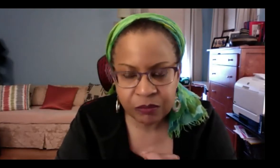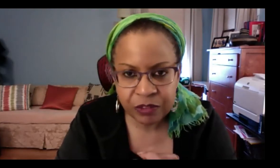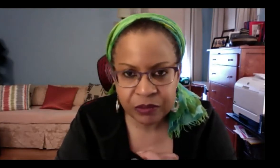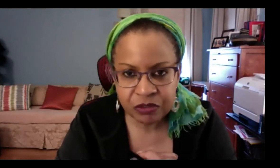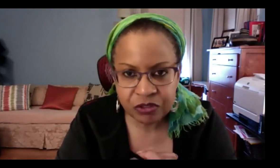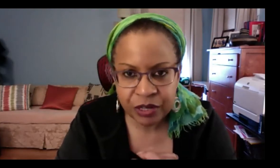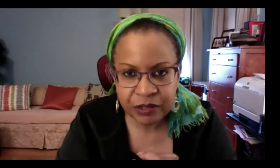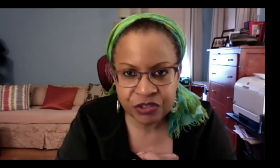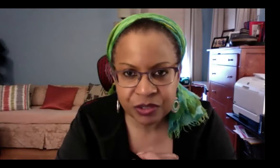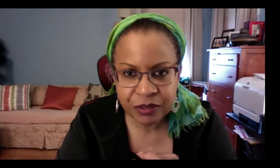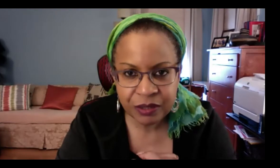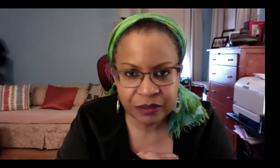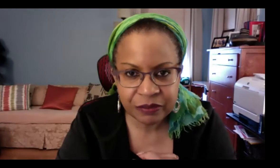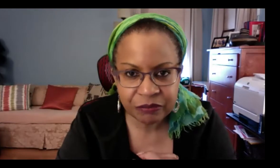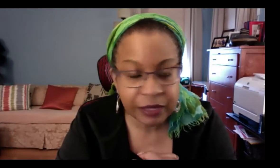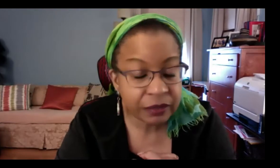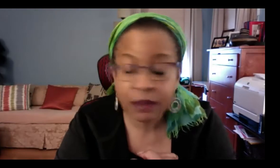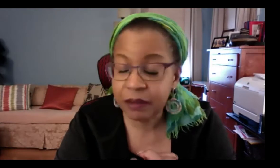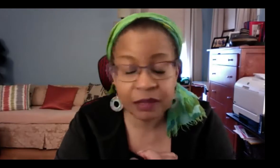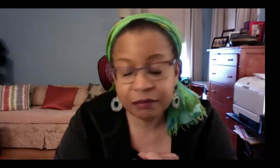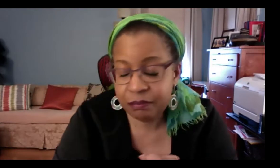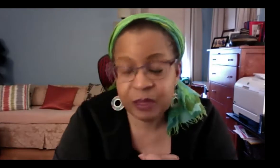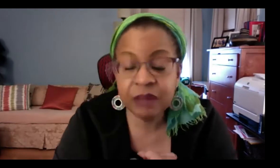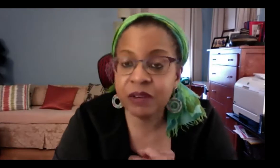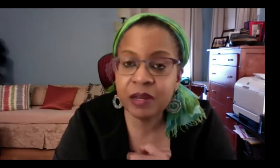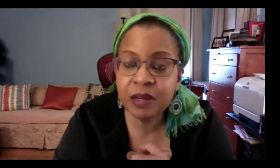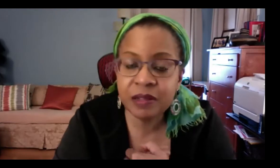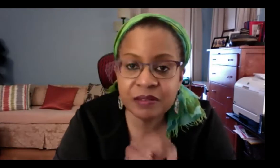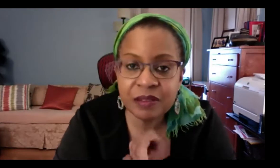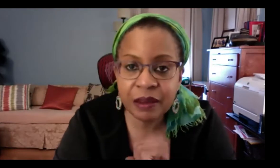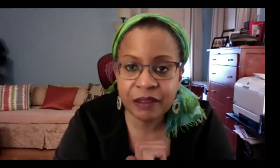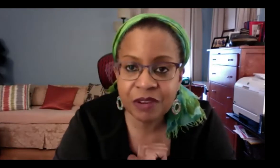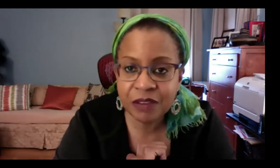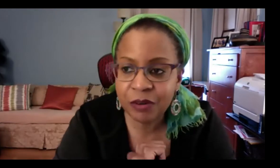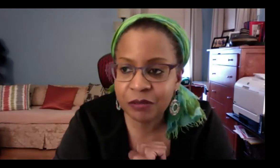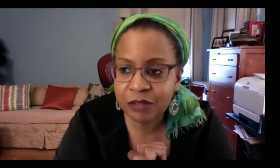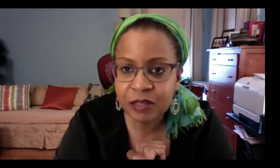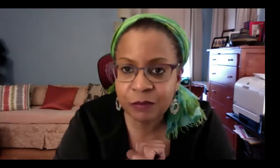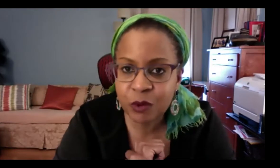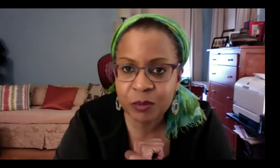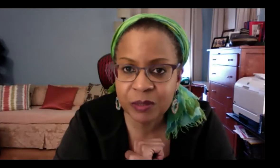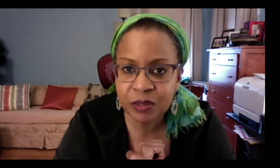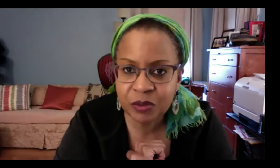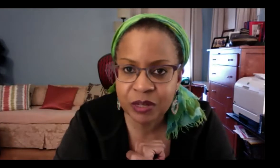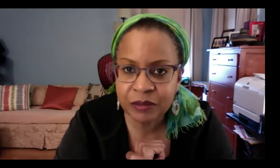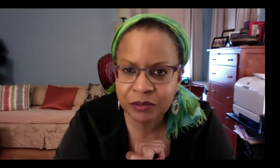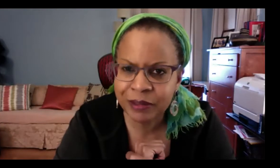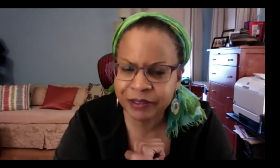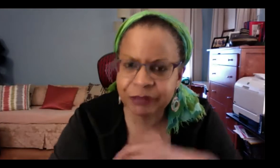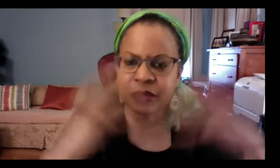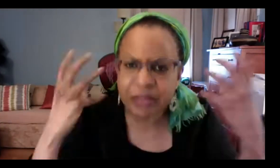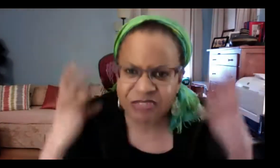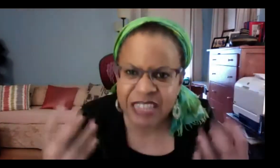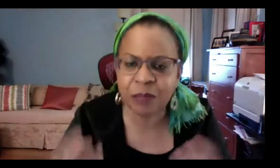what feels challenging is, right, being very honest, I have never really formally been taught